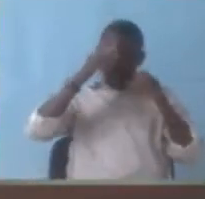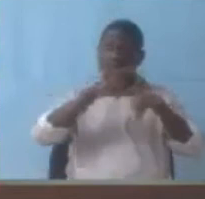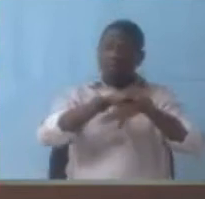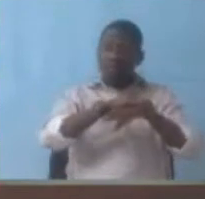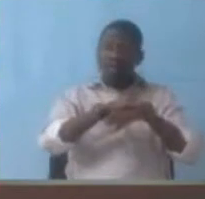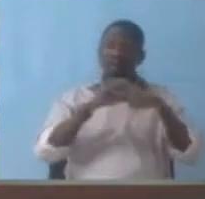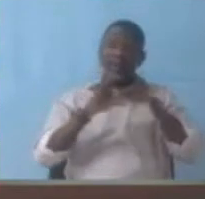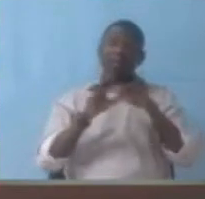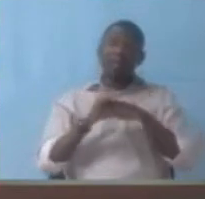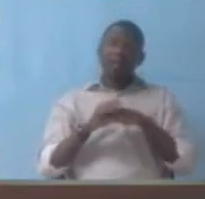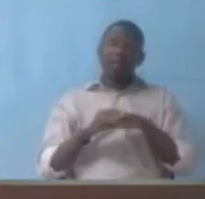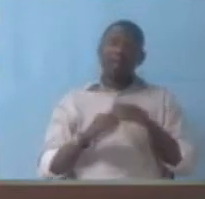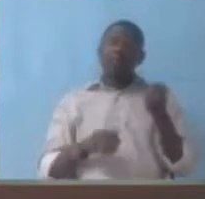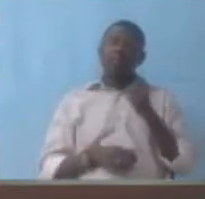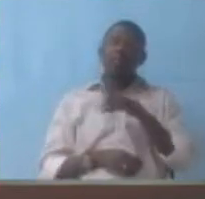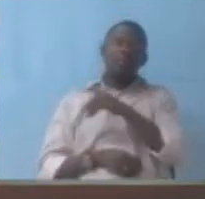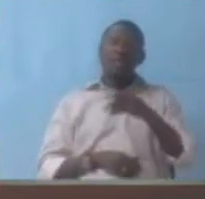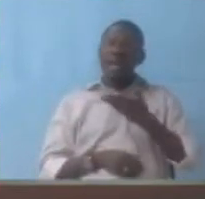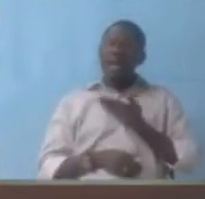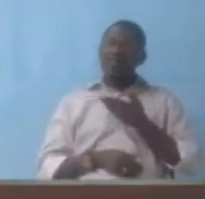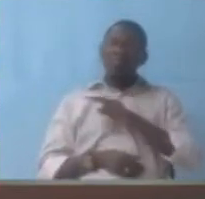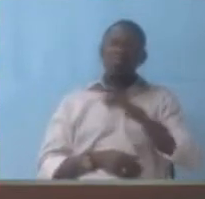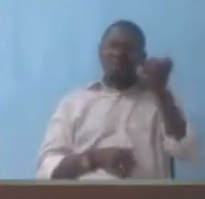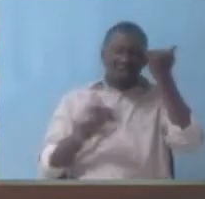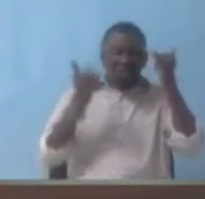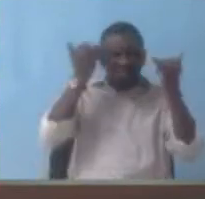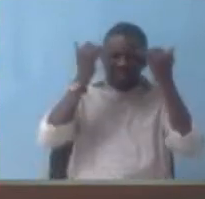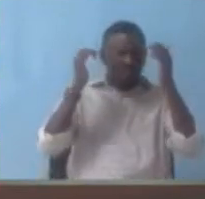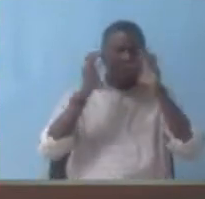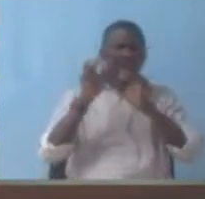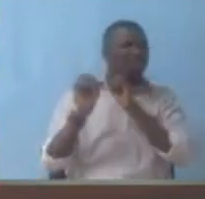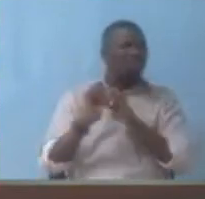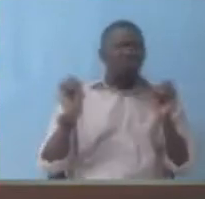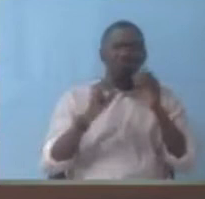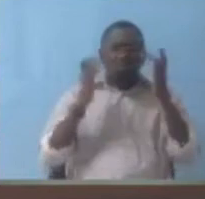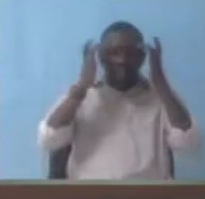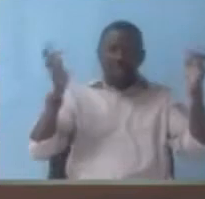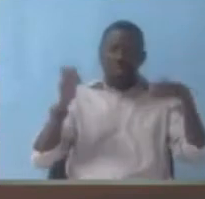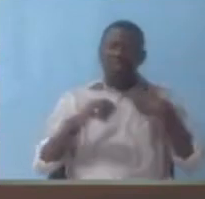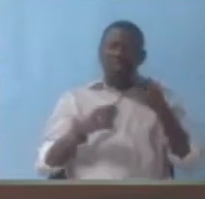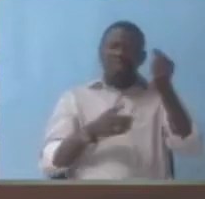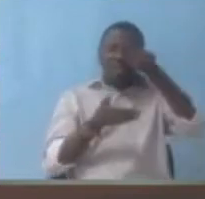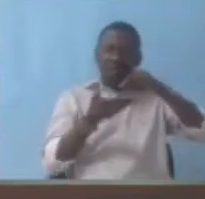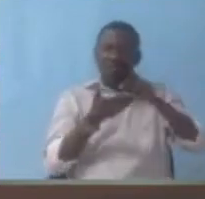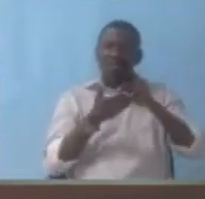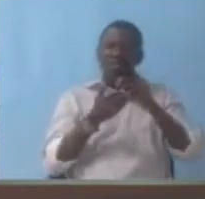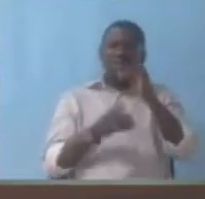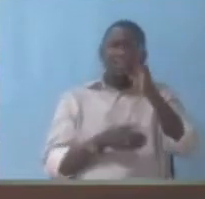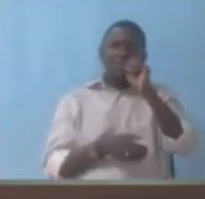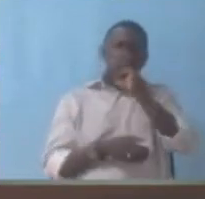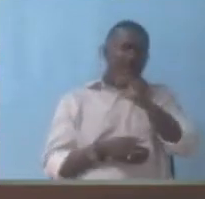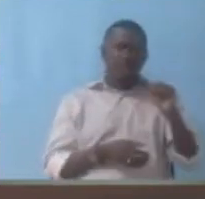no know-how, they had no skill to draft decrees. I doubt if they could have made an effective review of those decrees at that point. They just took whatever you